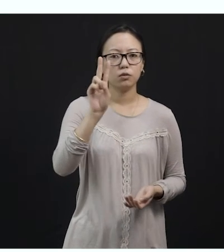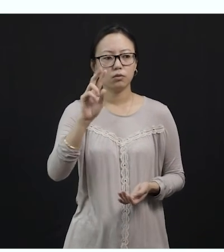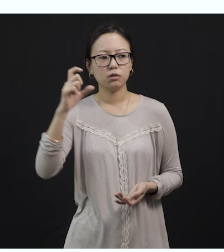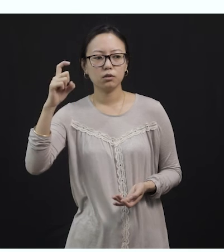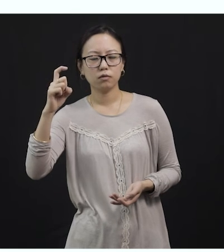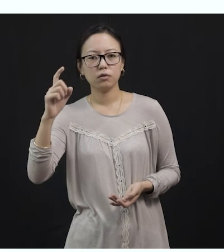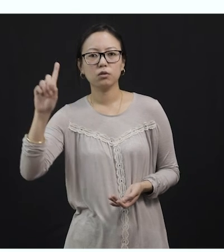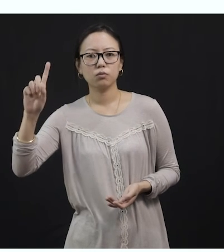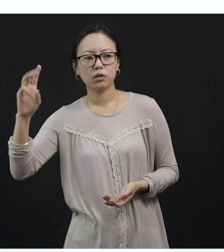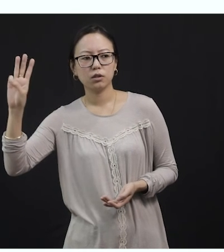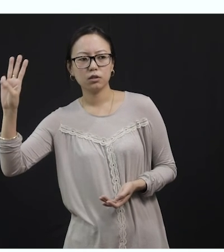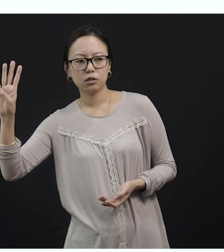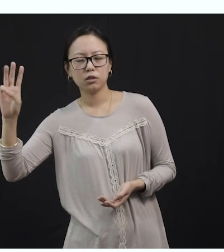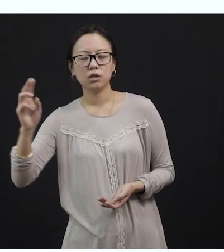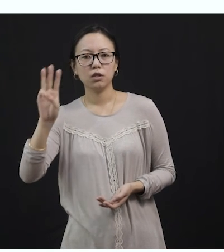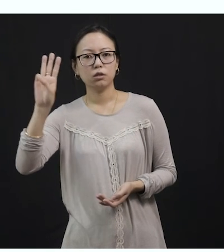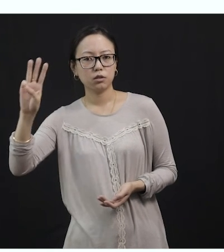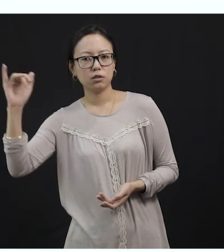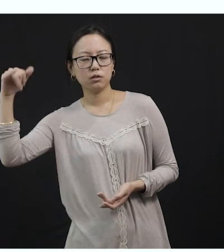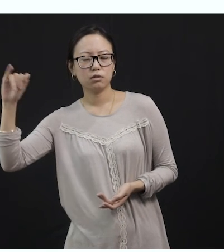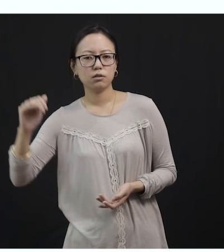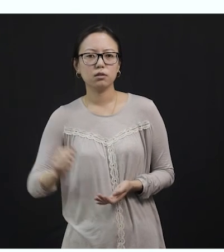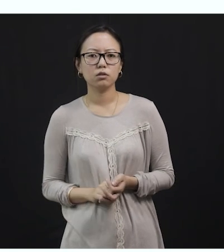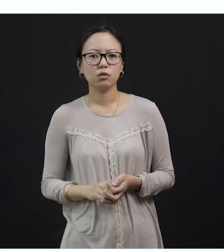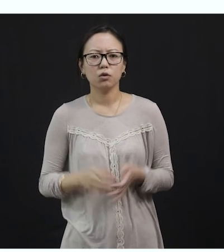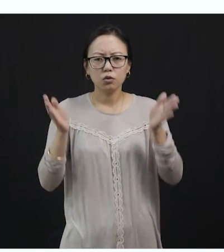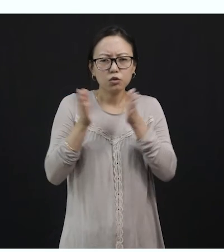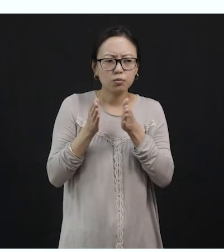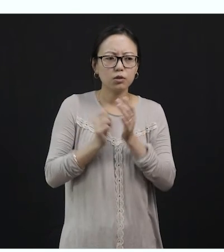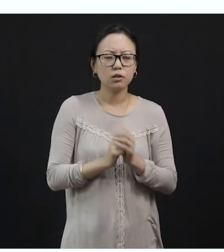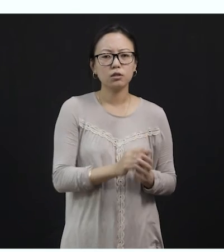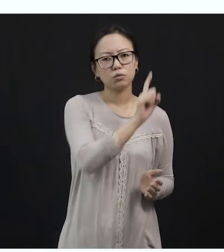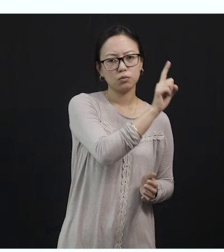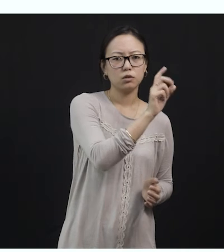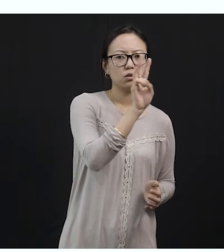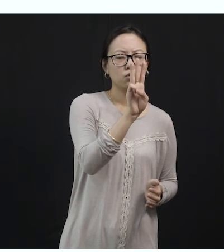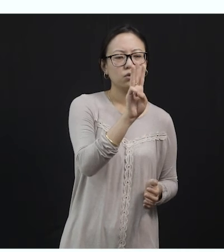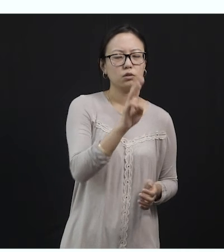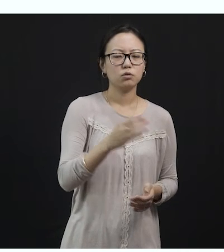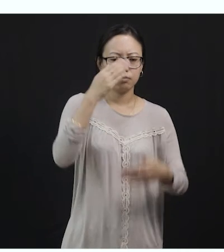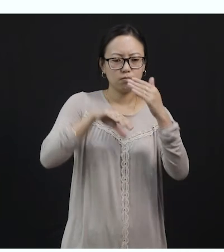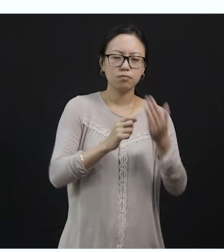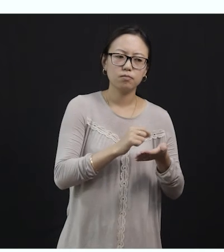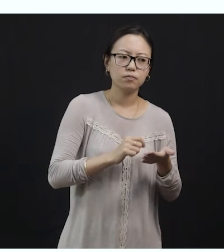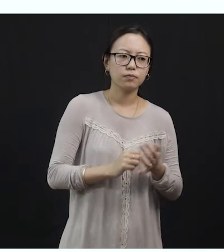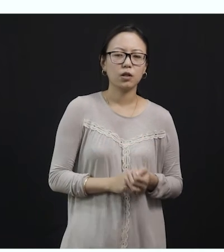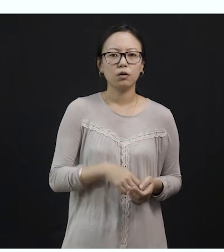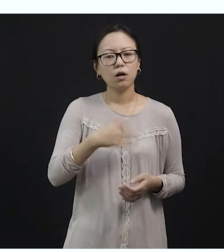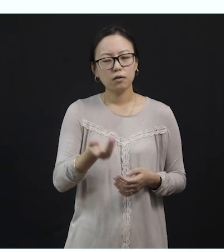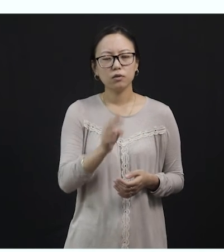is, yes, 13. So we will write 13 first. Next will be